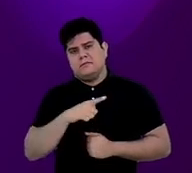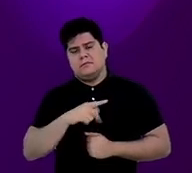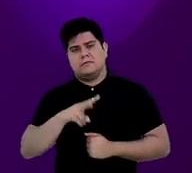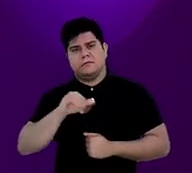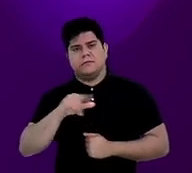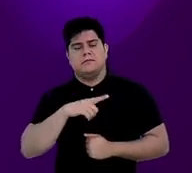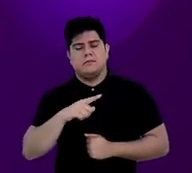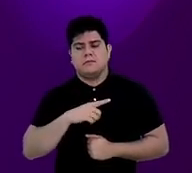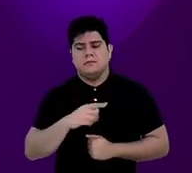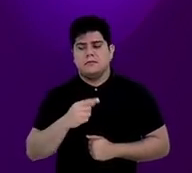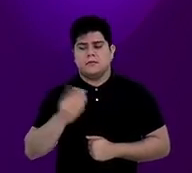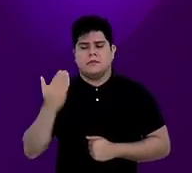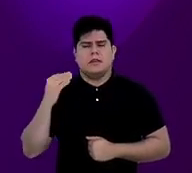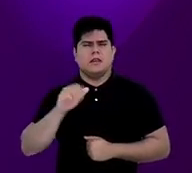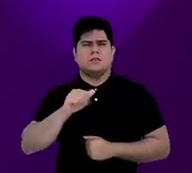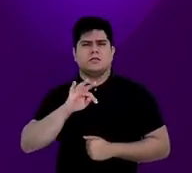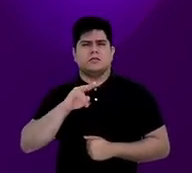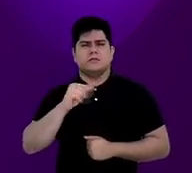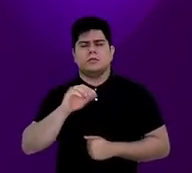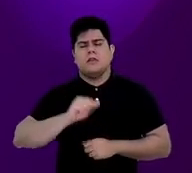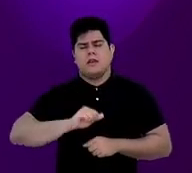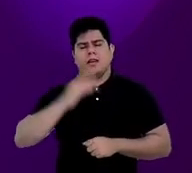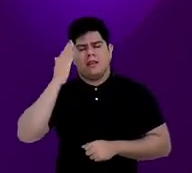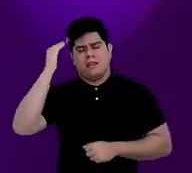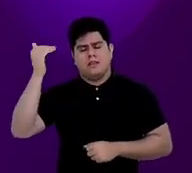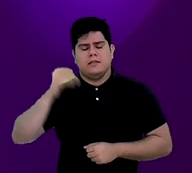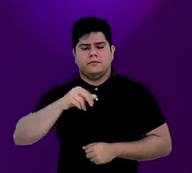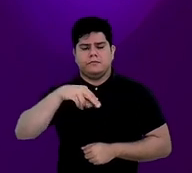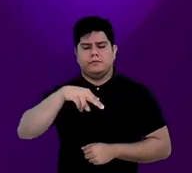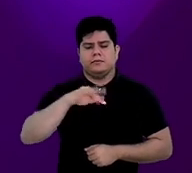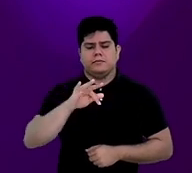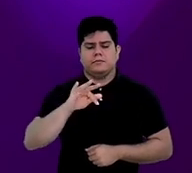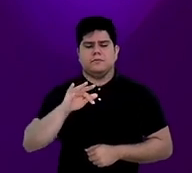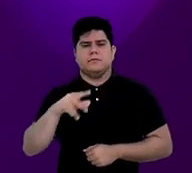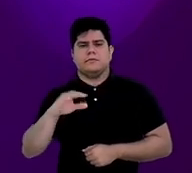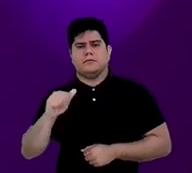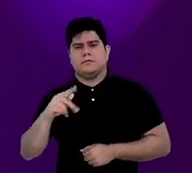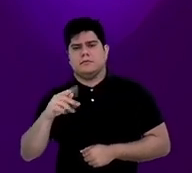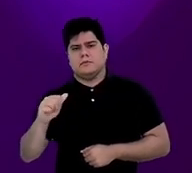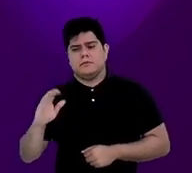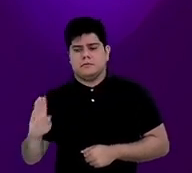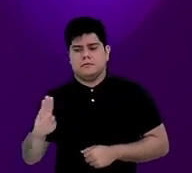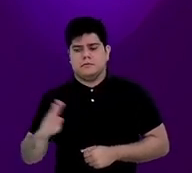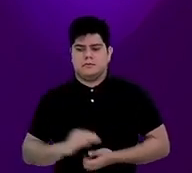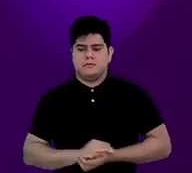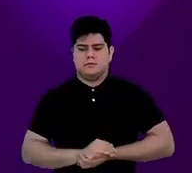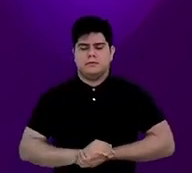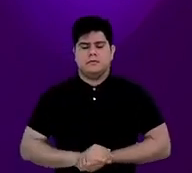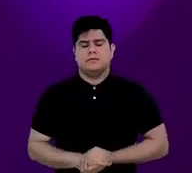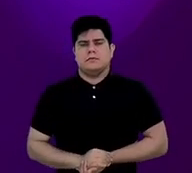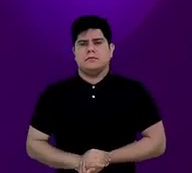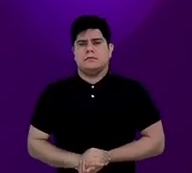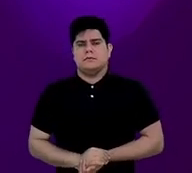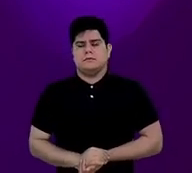blots showing that you get more phosphorylated NF-kappa B with laser.